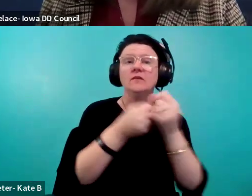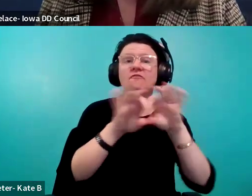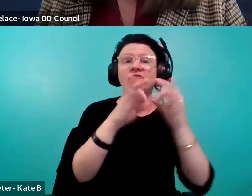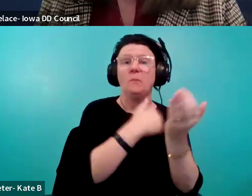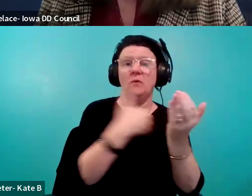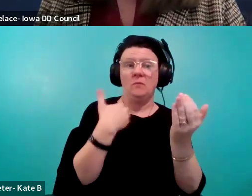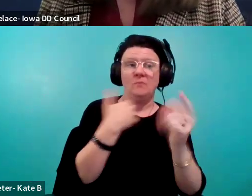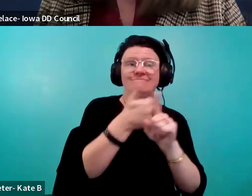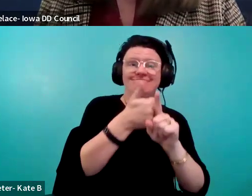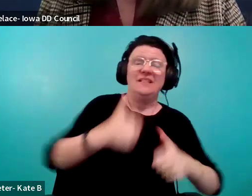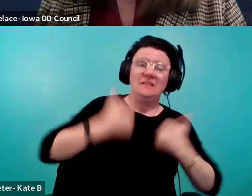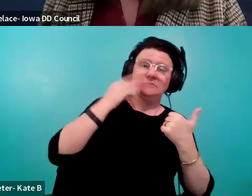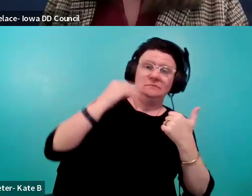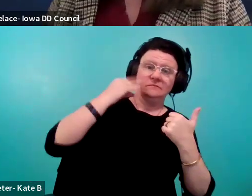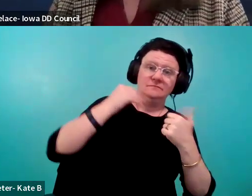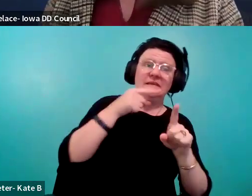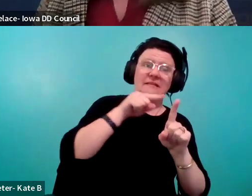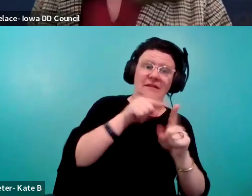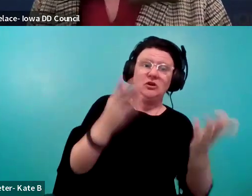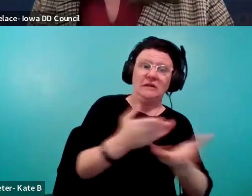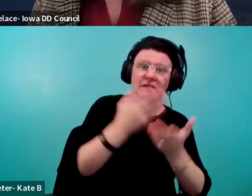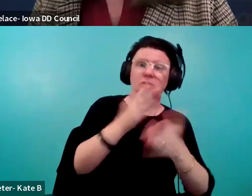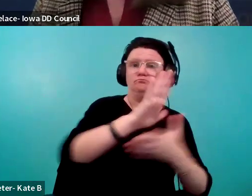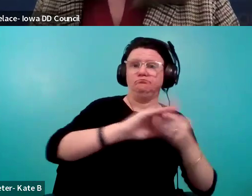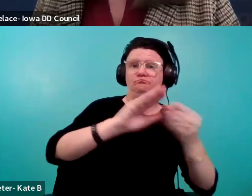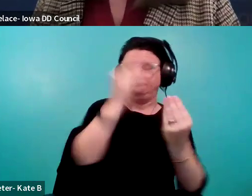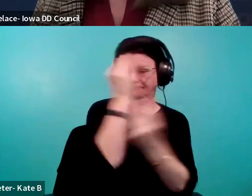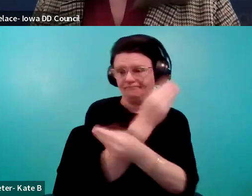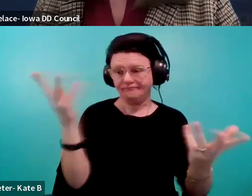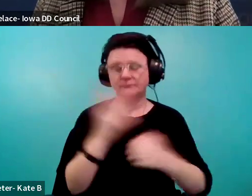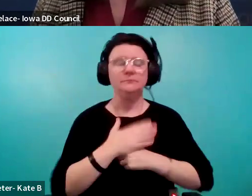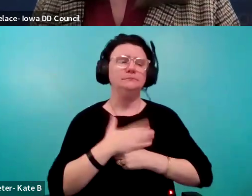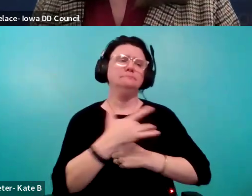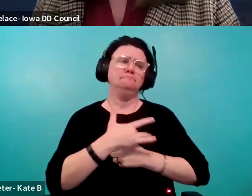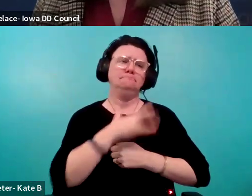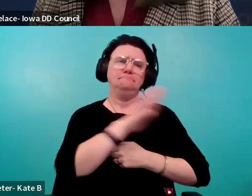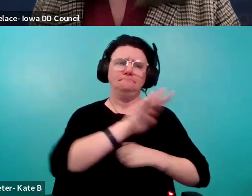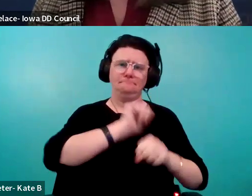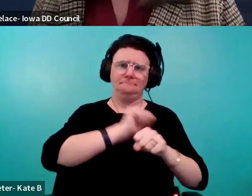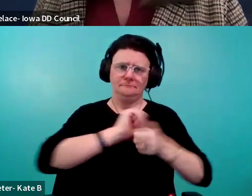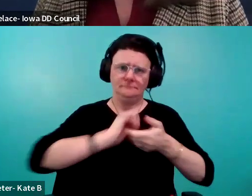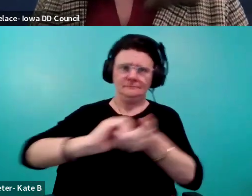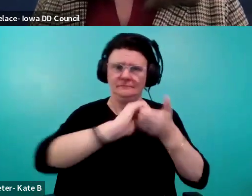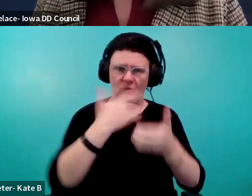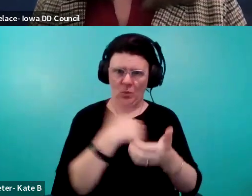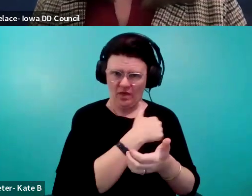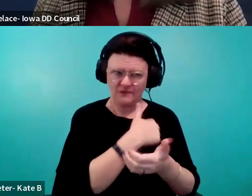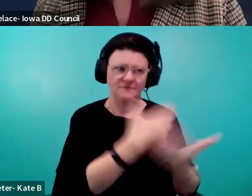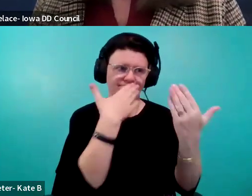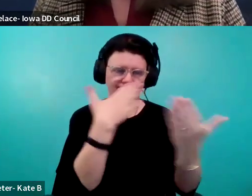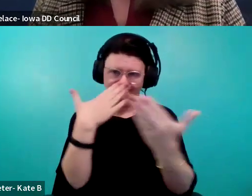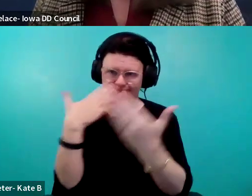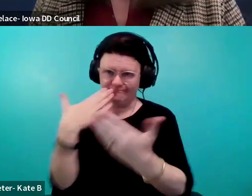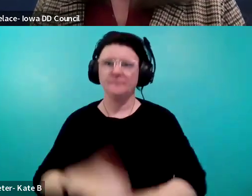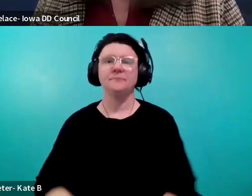with lived experience, and they're here today to share their story, and we appreciate them working together with us as we meet with you